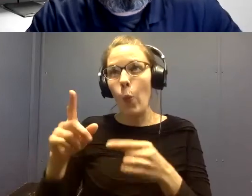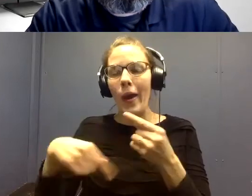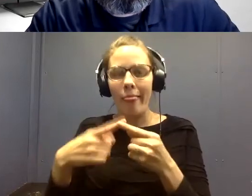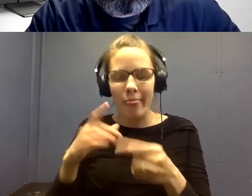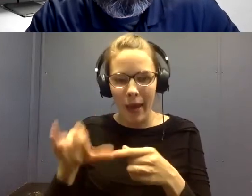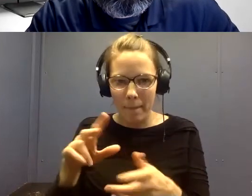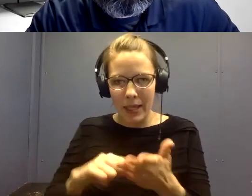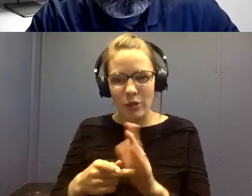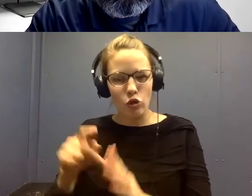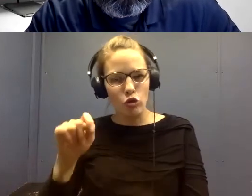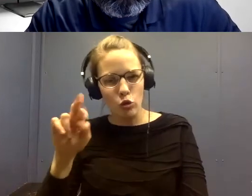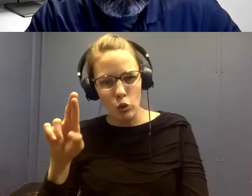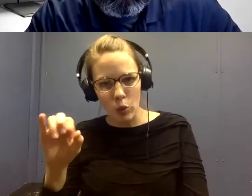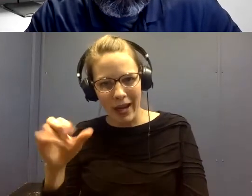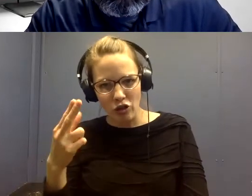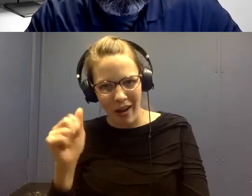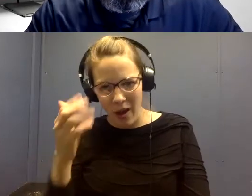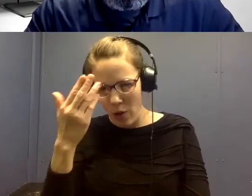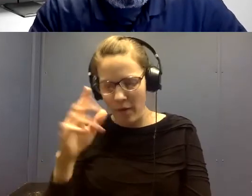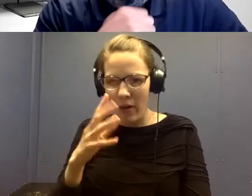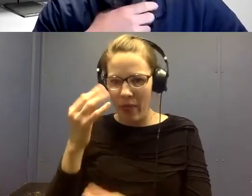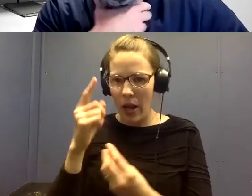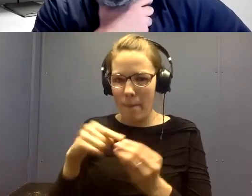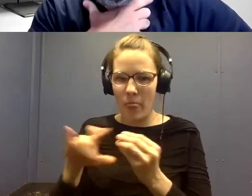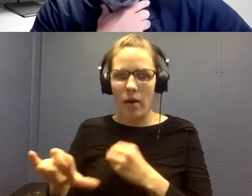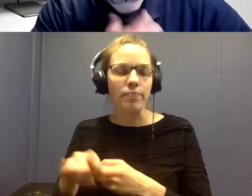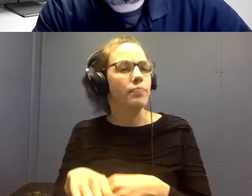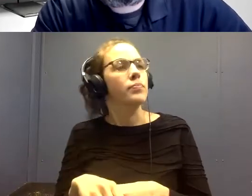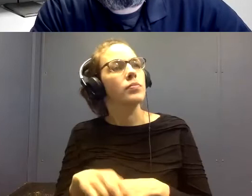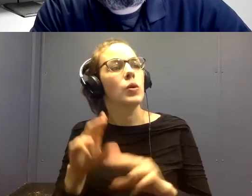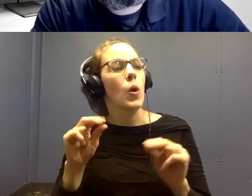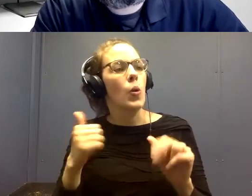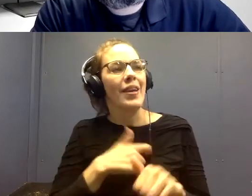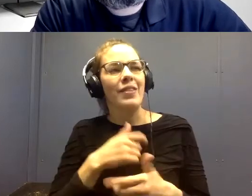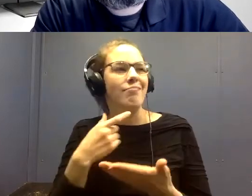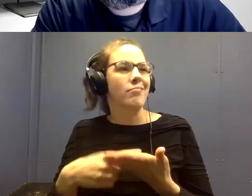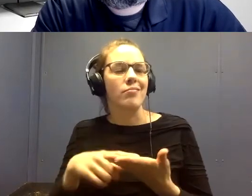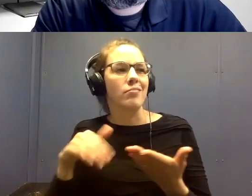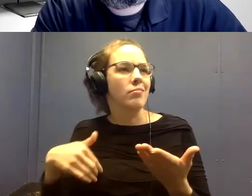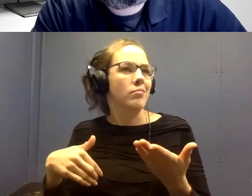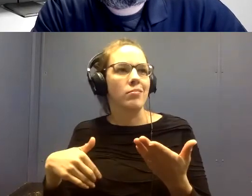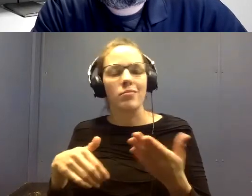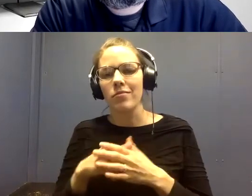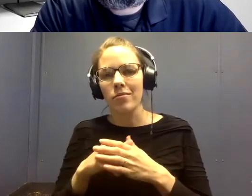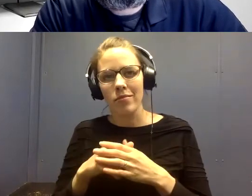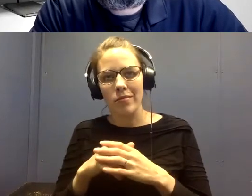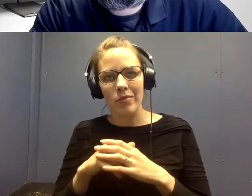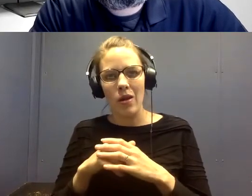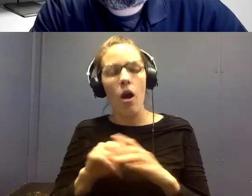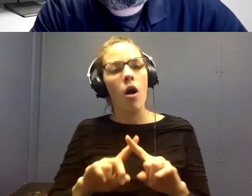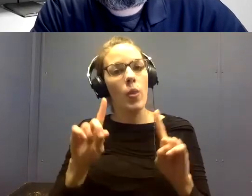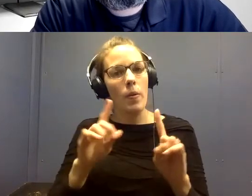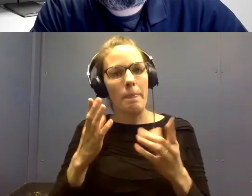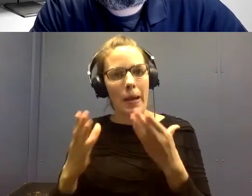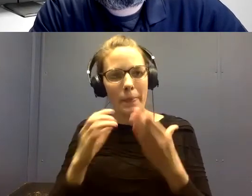I don't know if you've thought about that at all. We haven't started talking about it yet, although, and maybe this